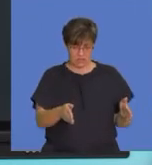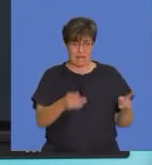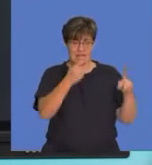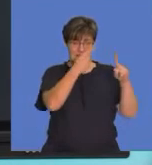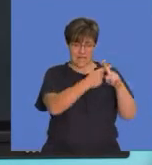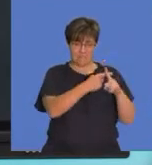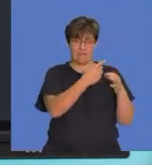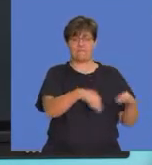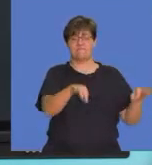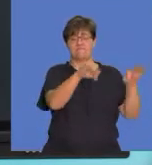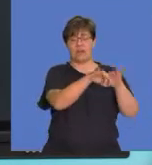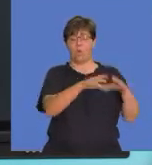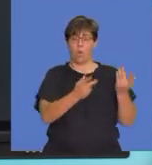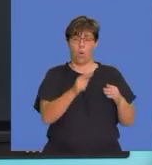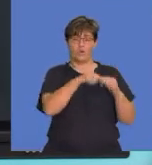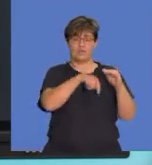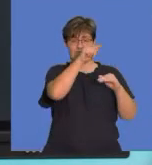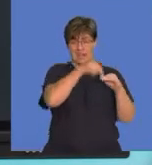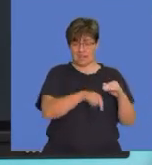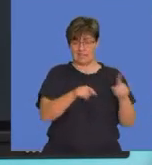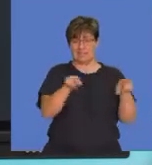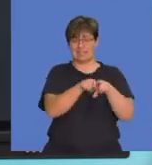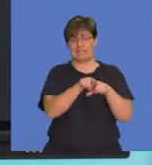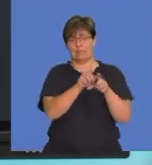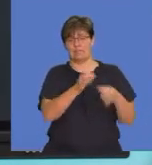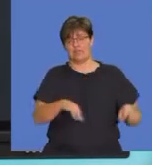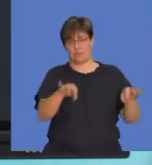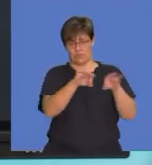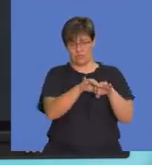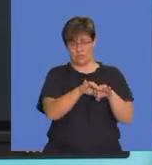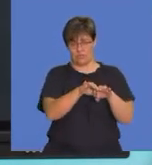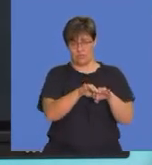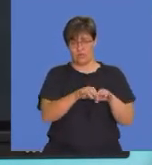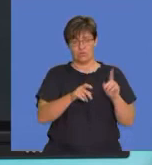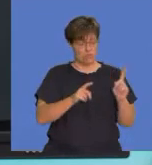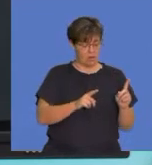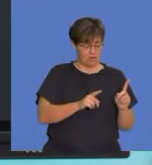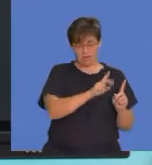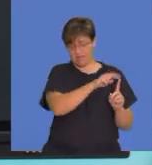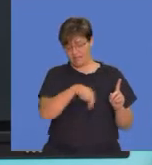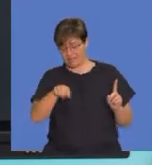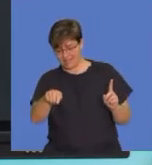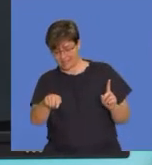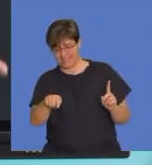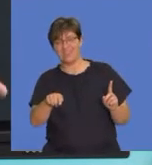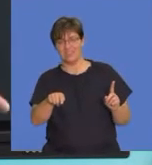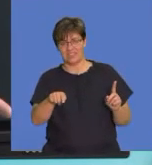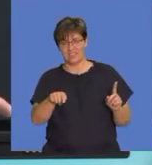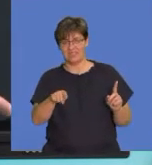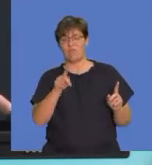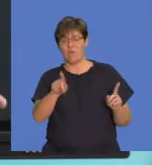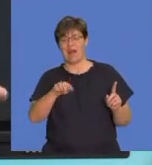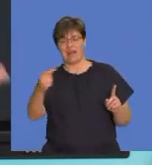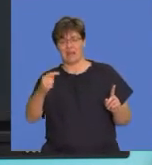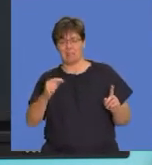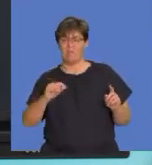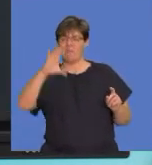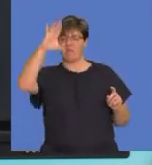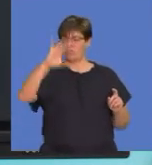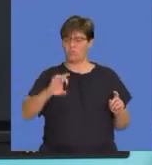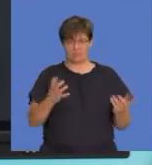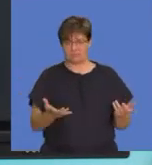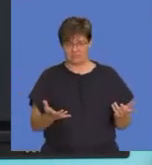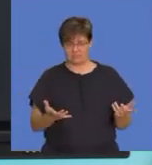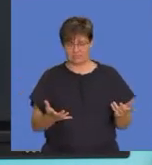by the same value or dividing by the same value to get one of the other sides from one more triangle. You see?